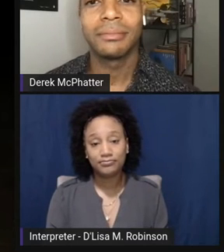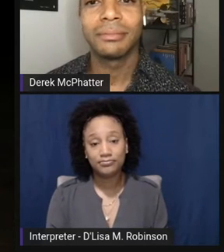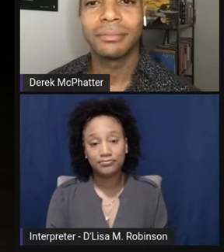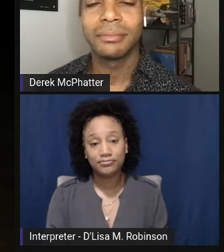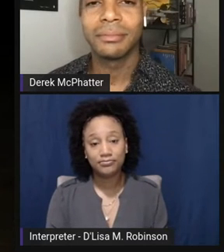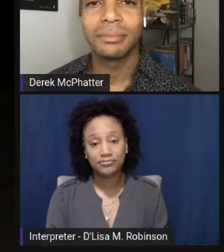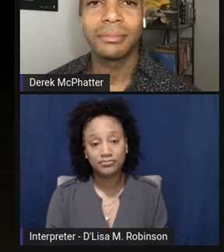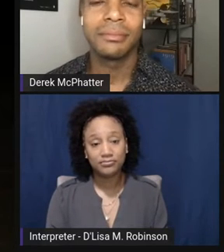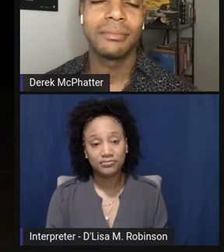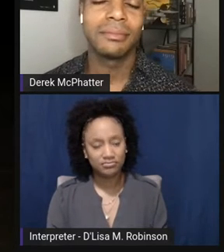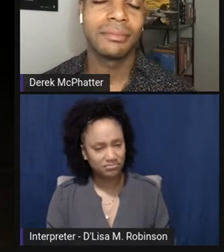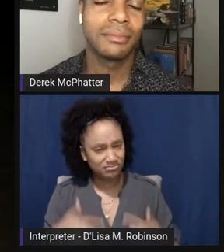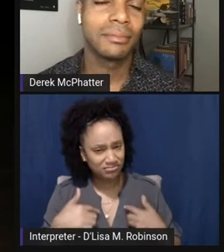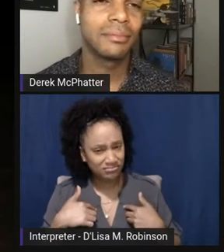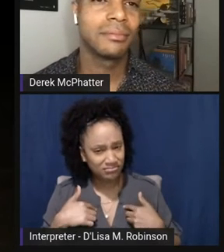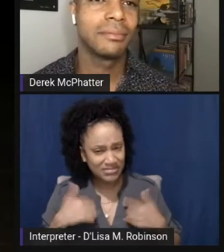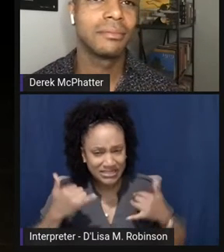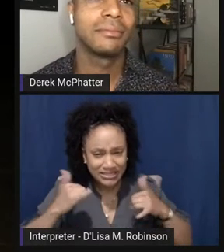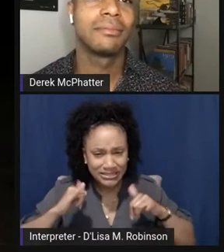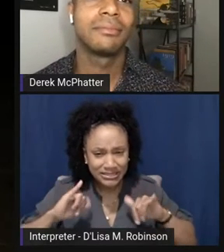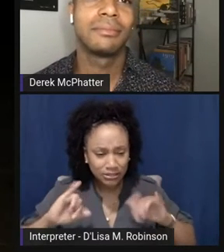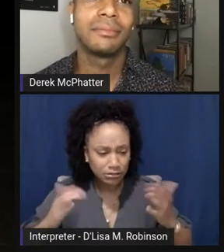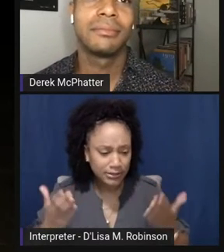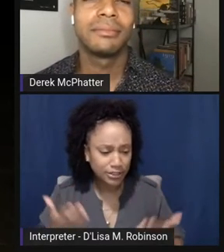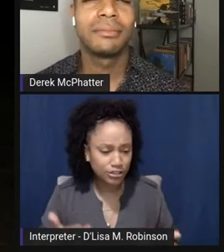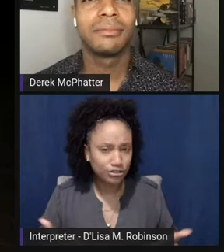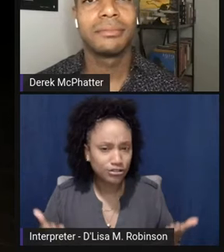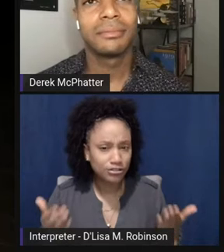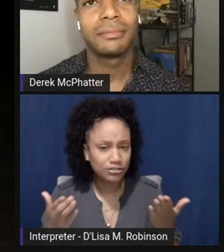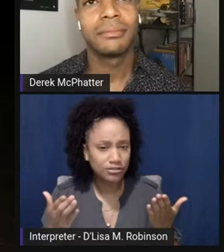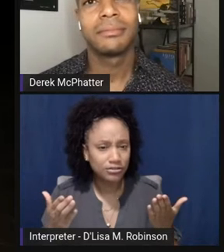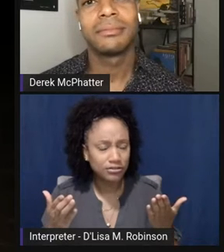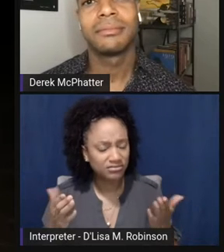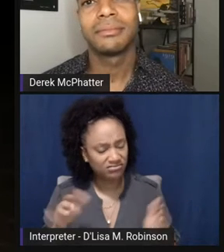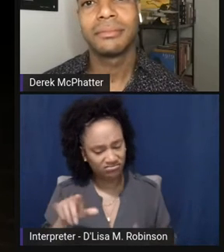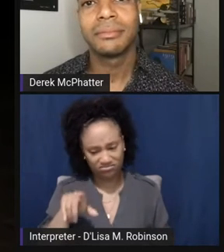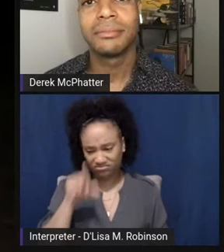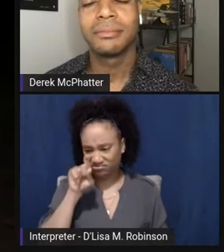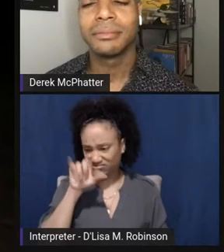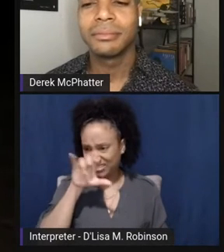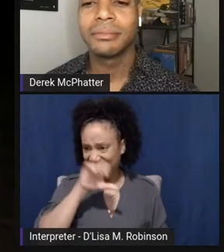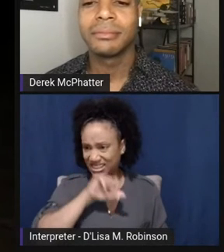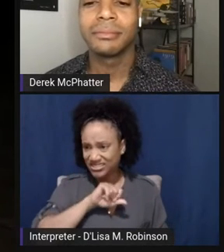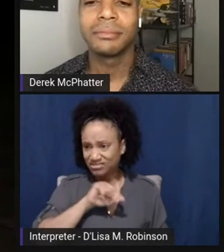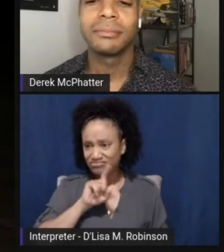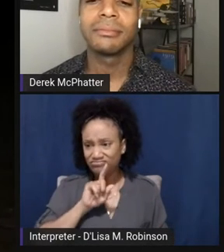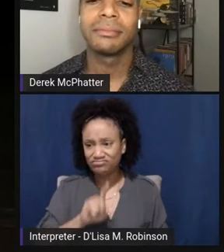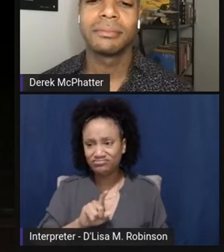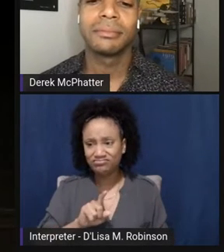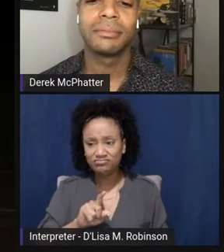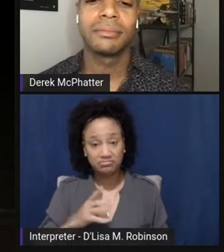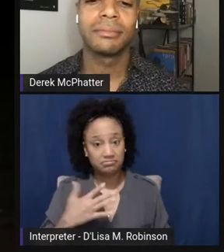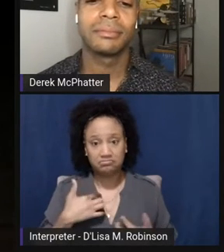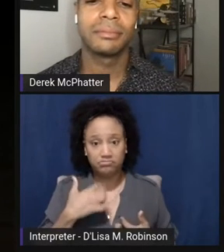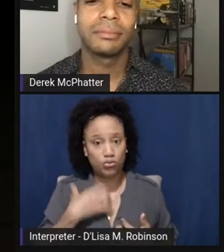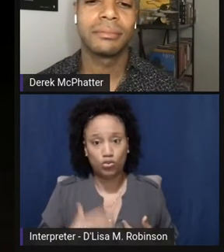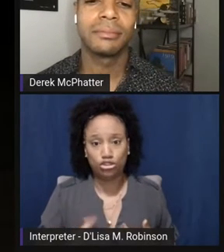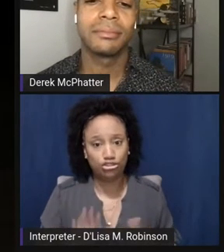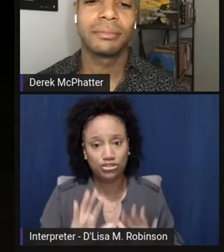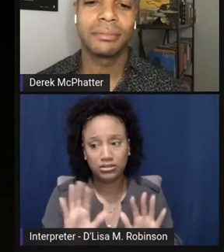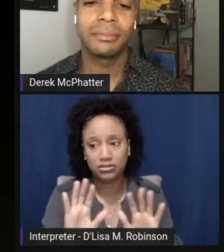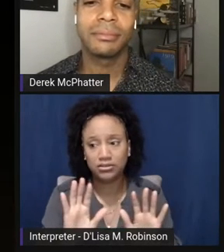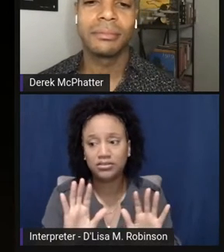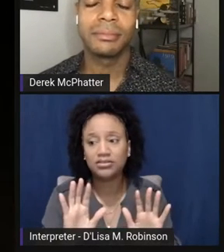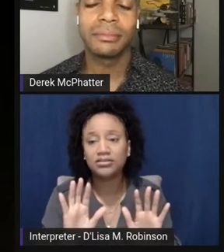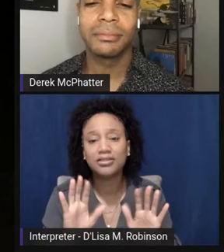Am I still here? I guess I am. Wasn't my wish,